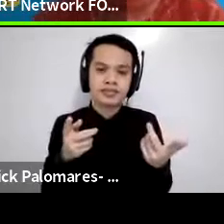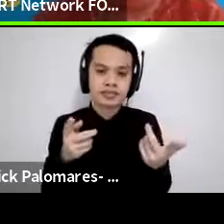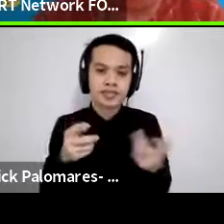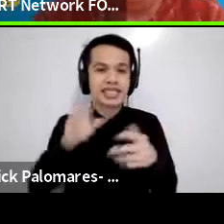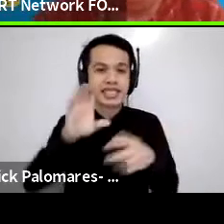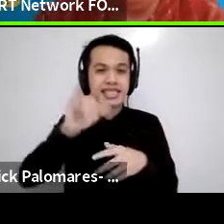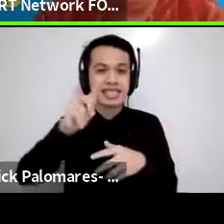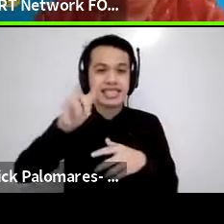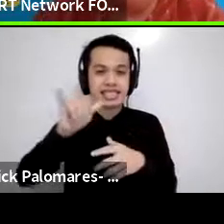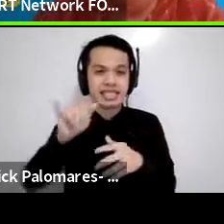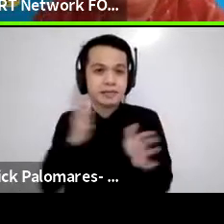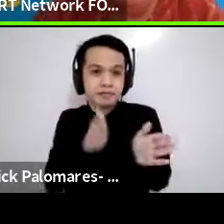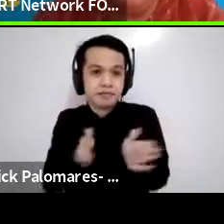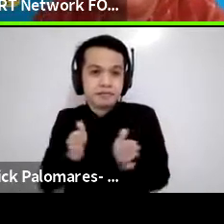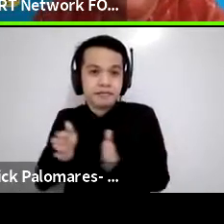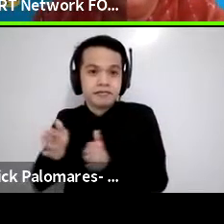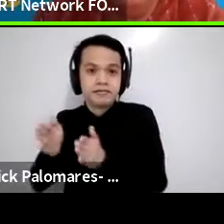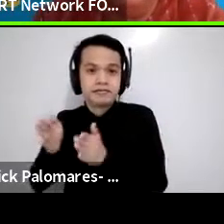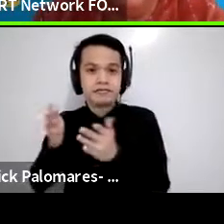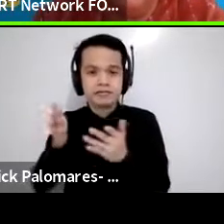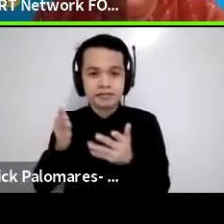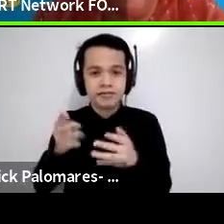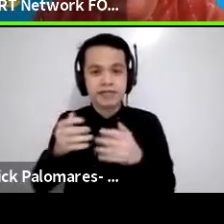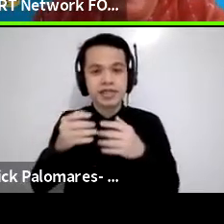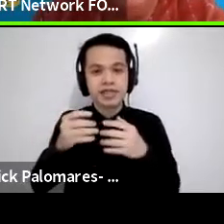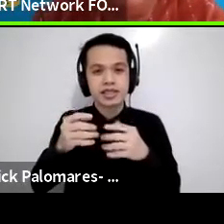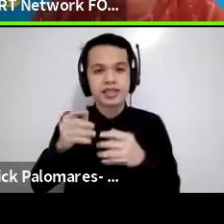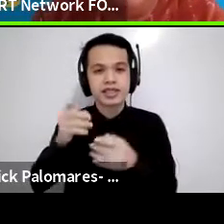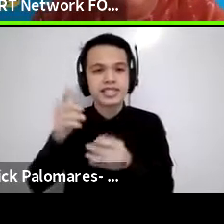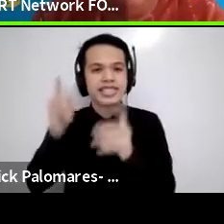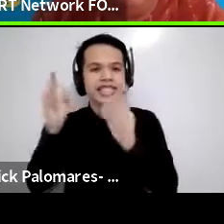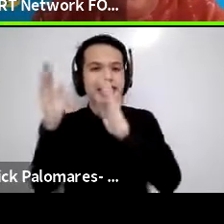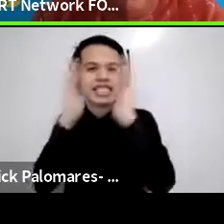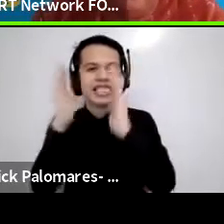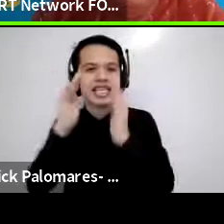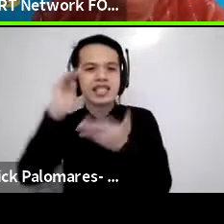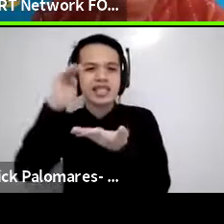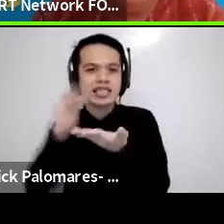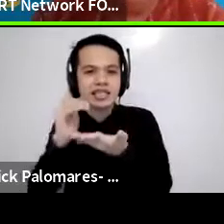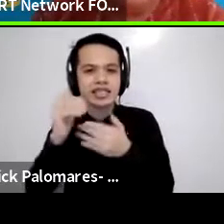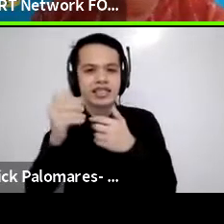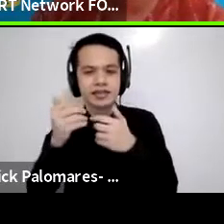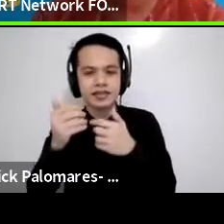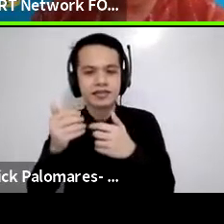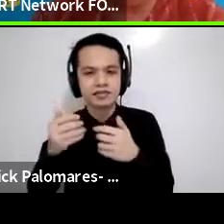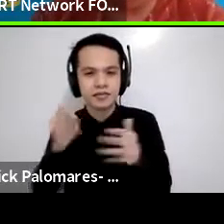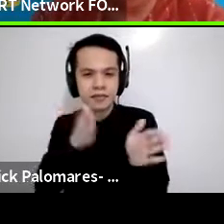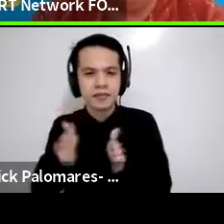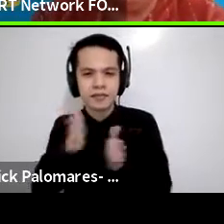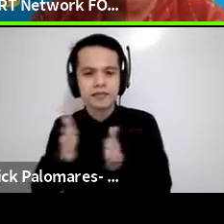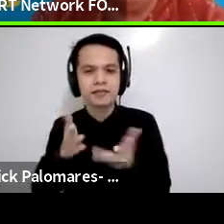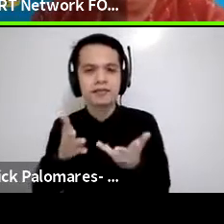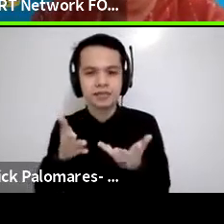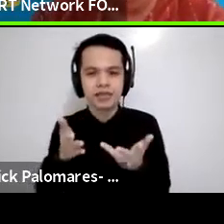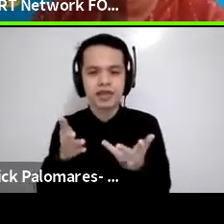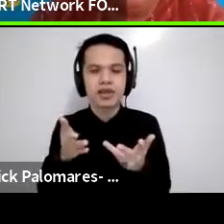was actually preparing its climate and disaster risk assessment plan to inform the CLU, it actually